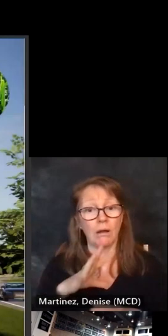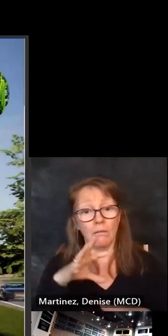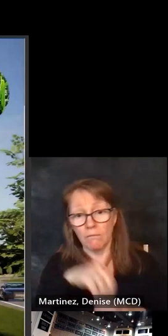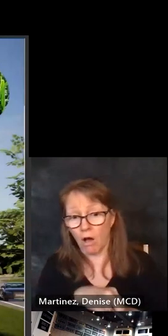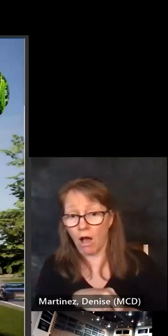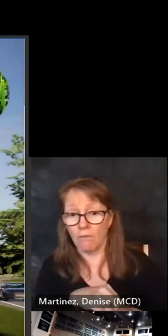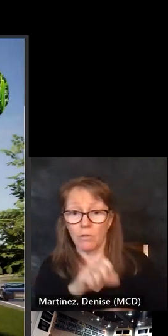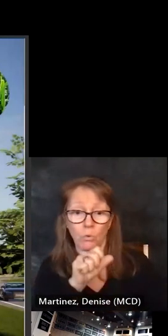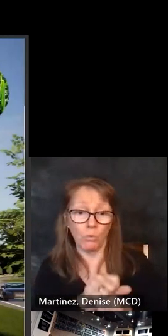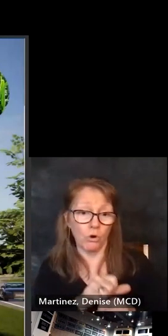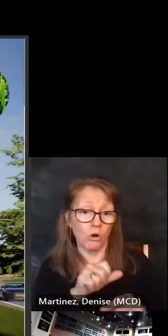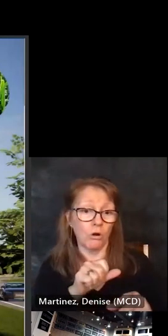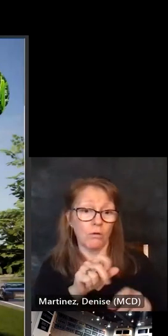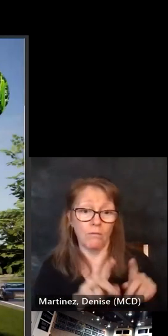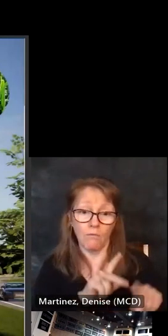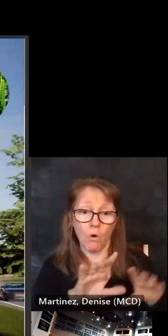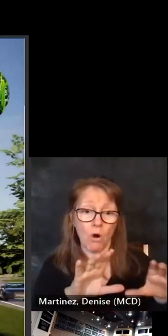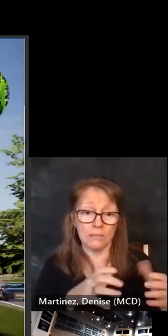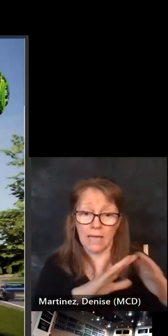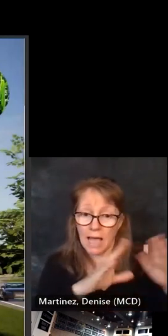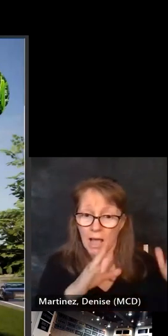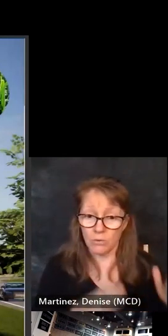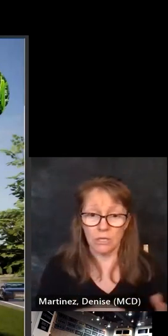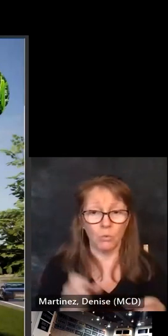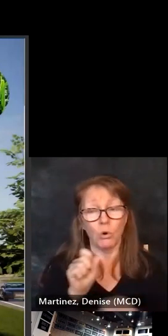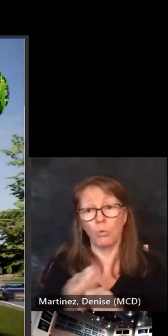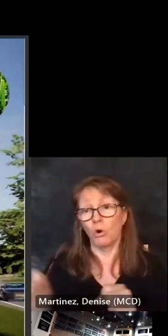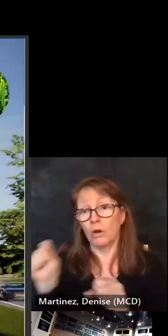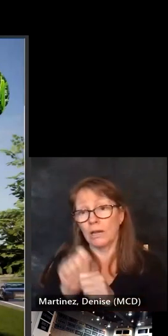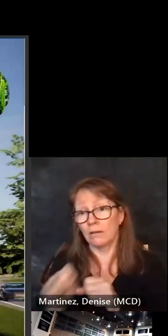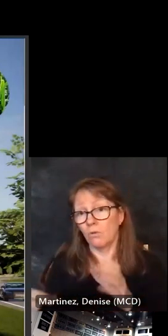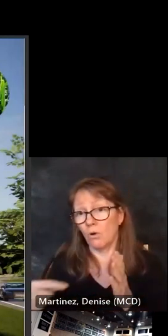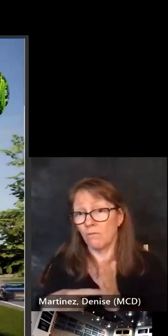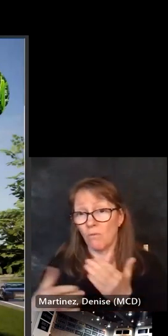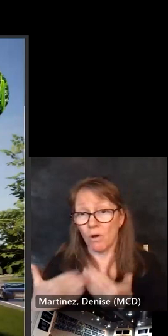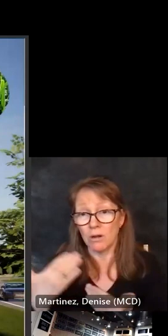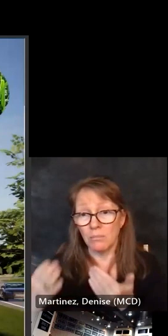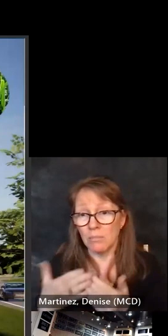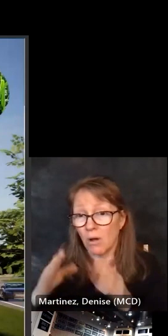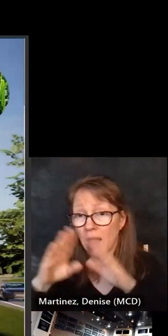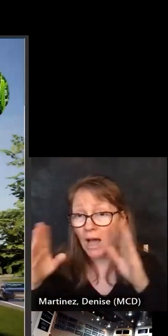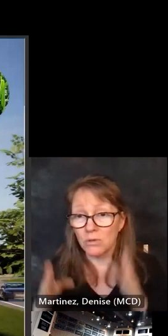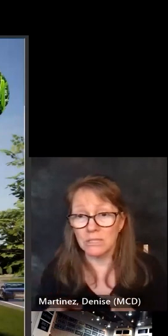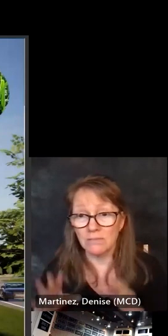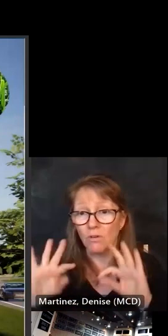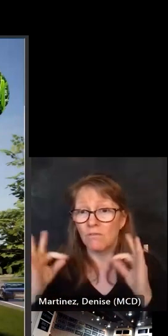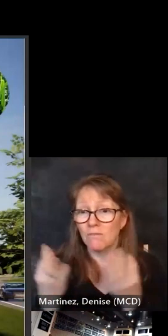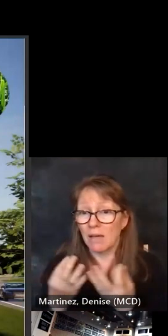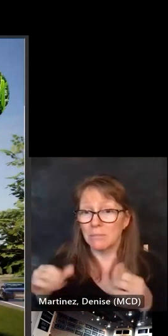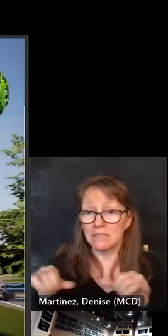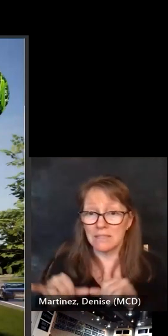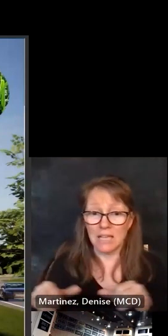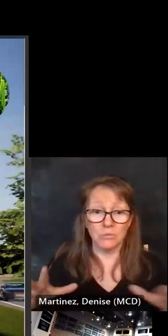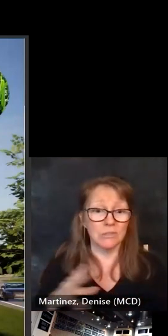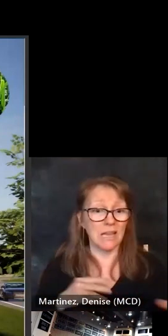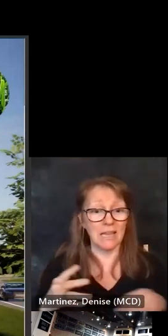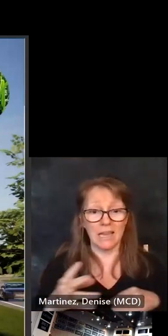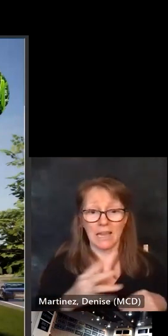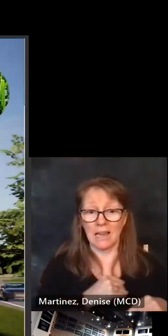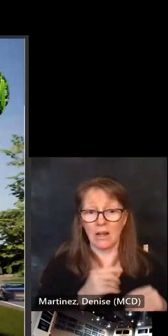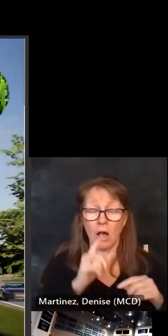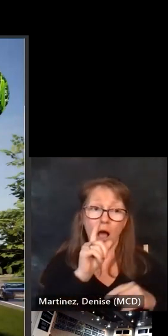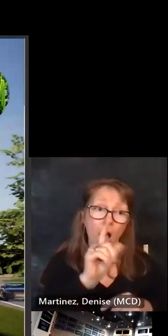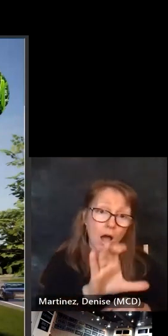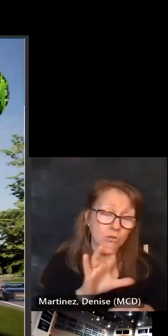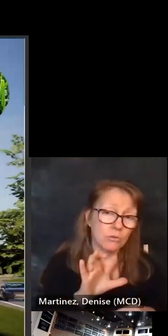housing units with more to come. We're working for affordable housing with family-sized units. We're taking in hundreds of low-threshold